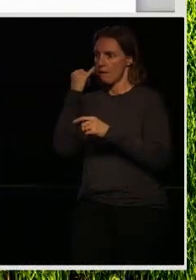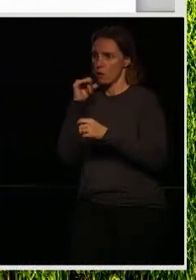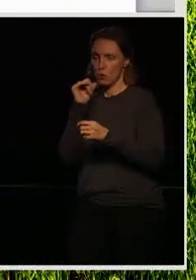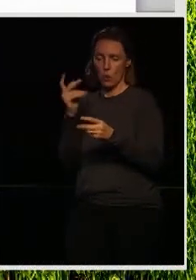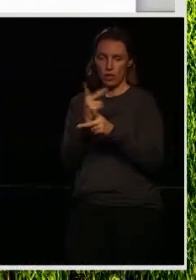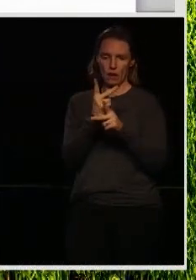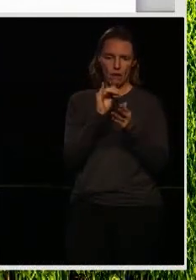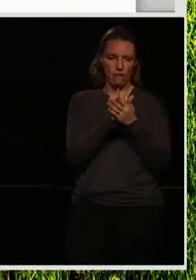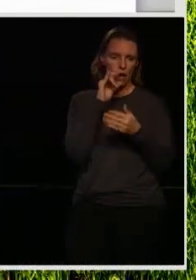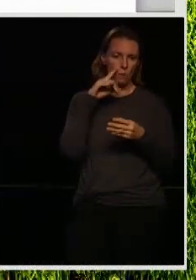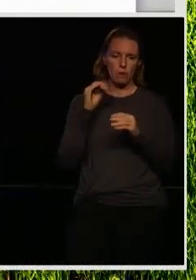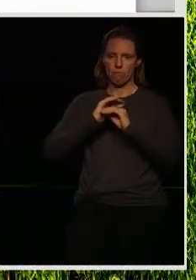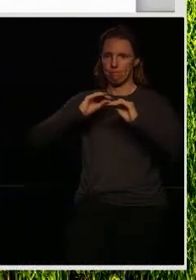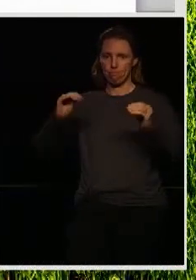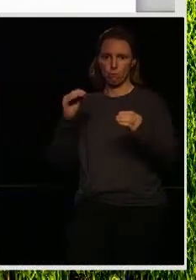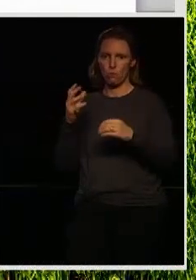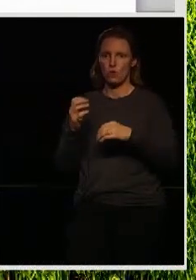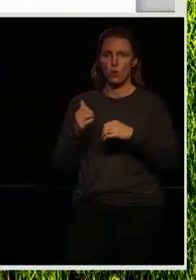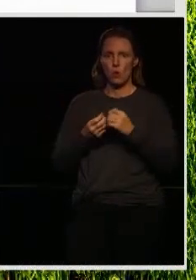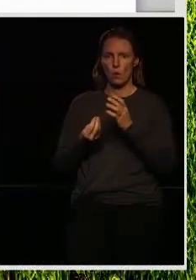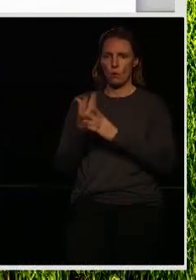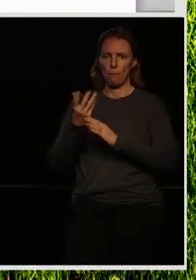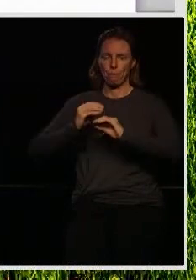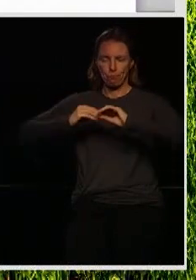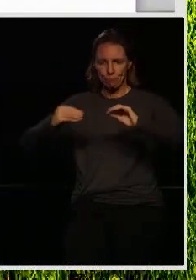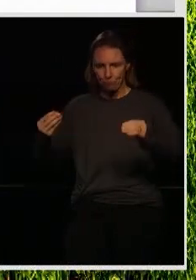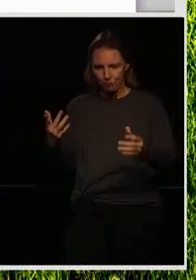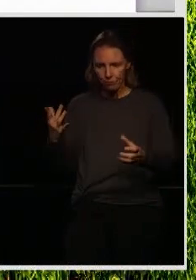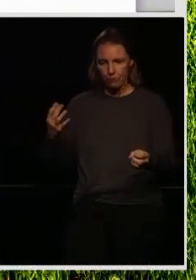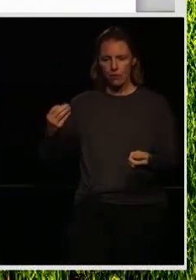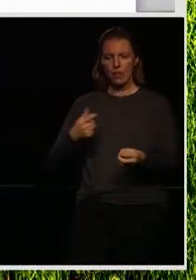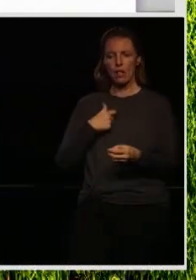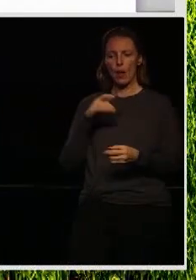has our system that he now has in place.